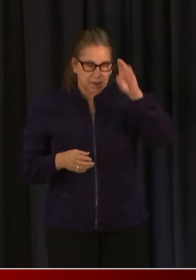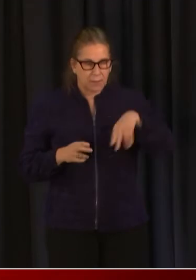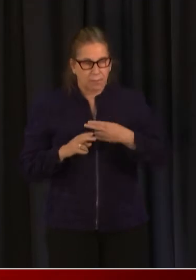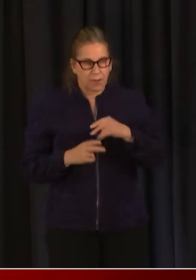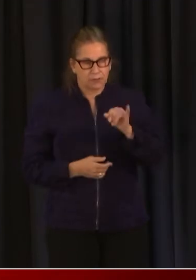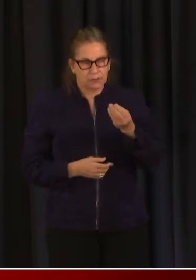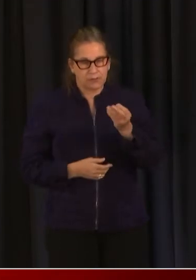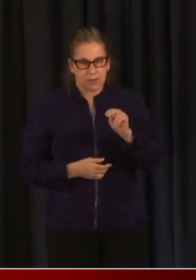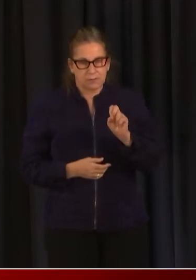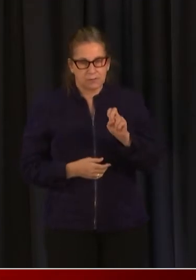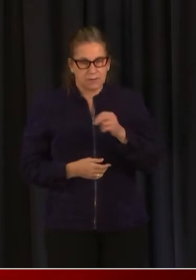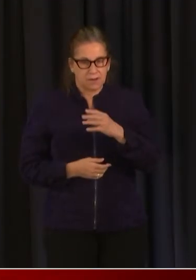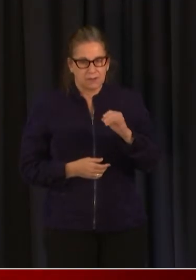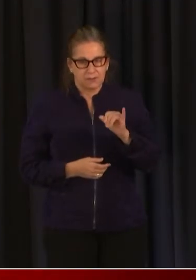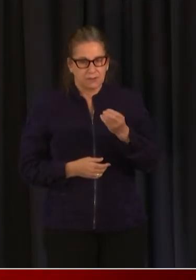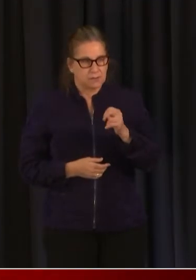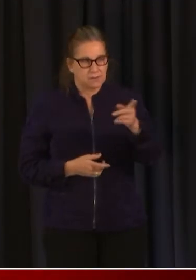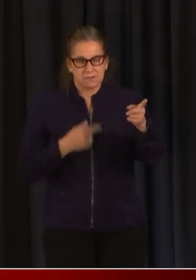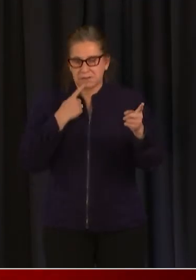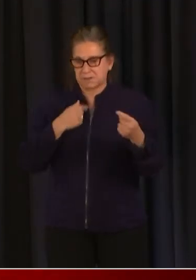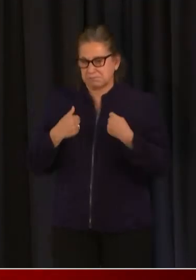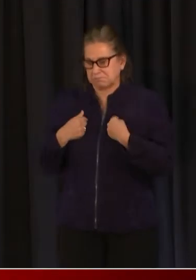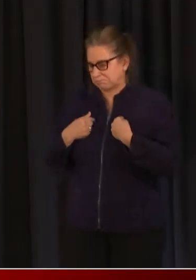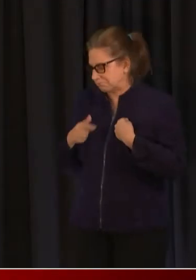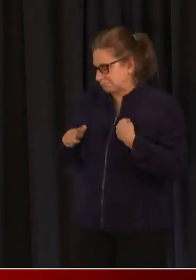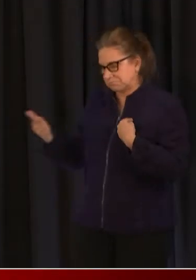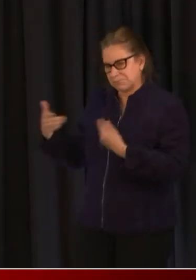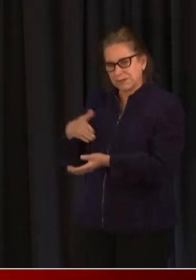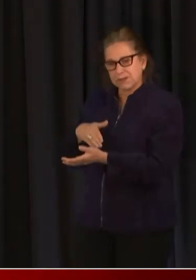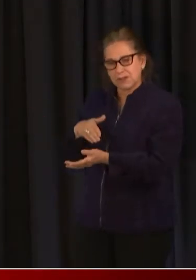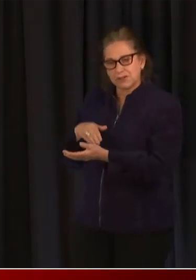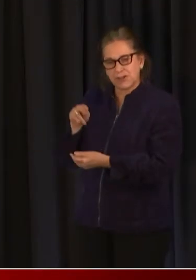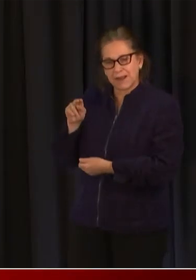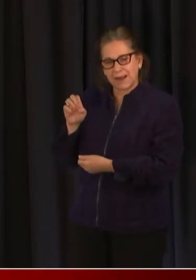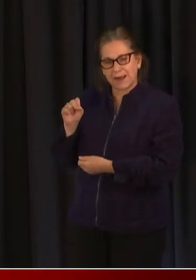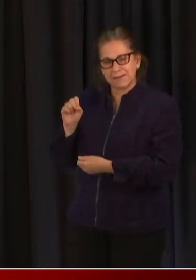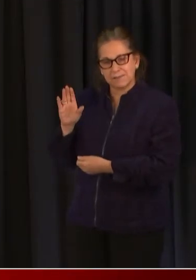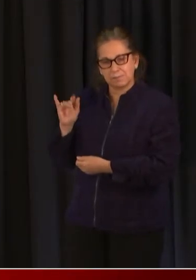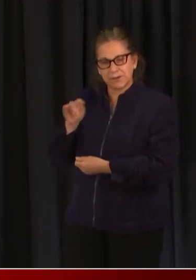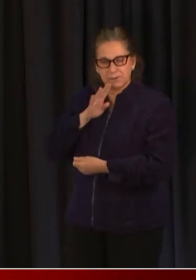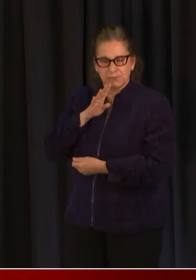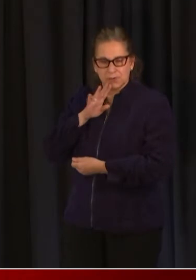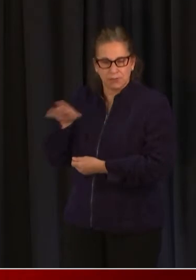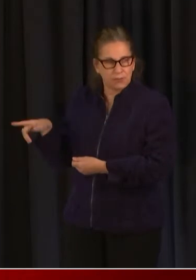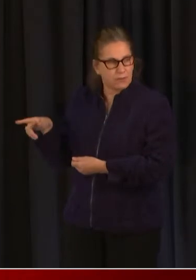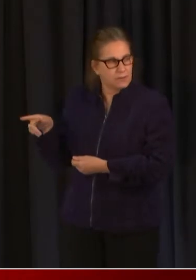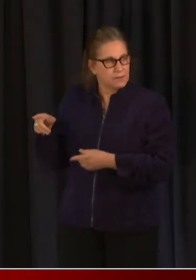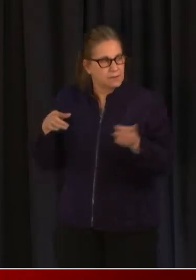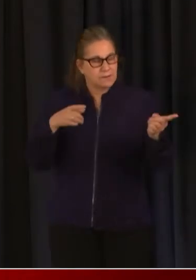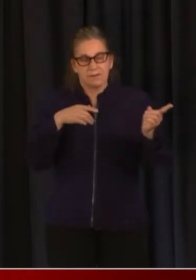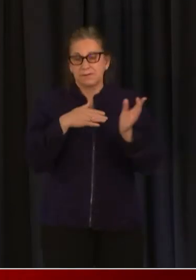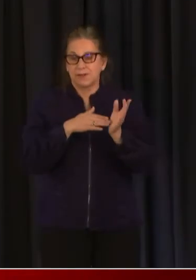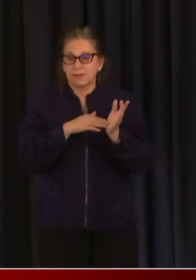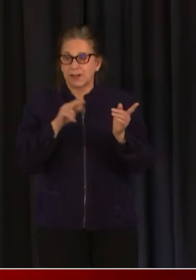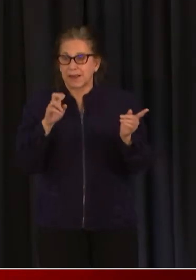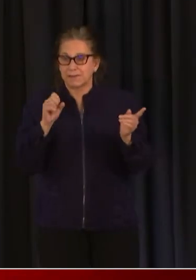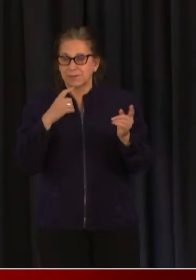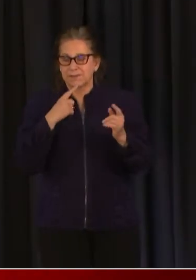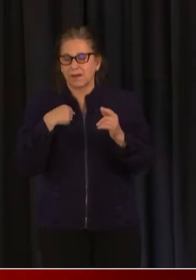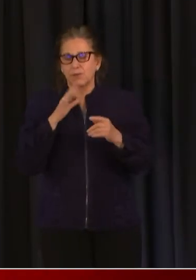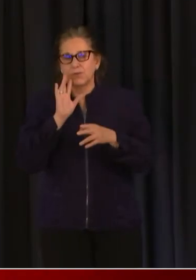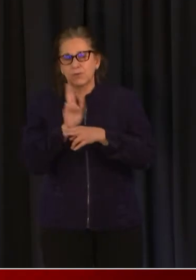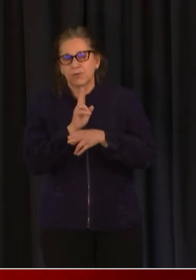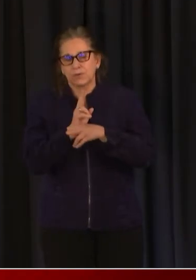some final guidance from the CDC, and that we will wait to get